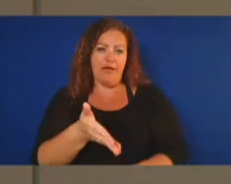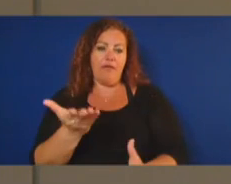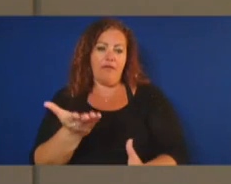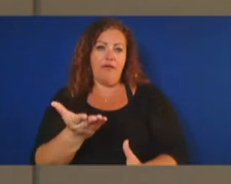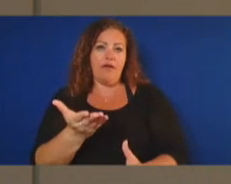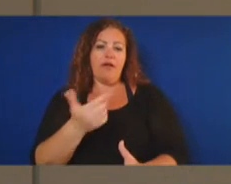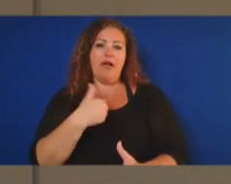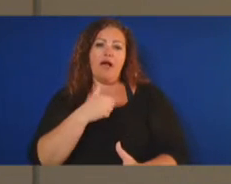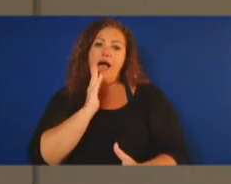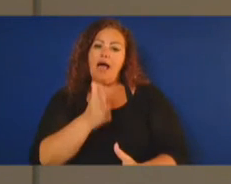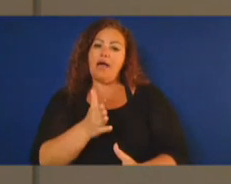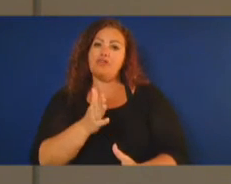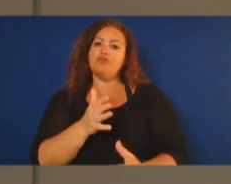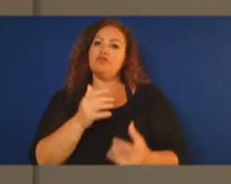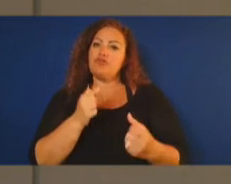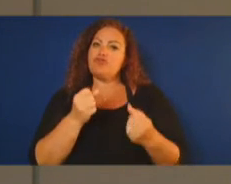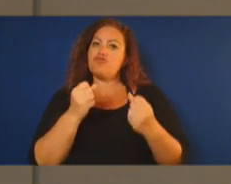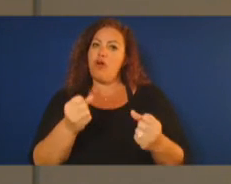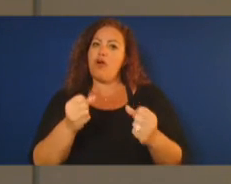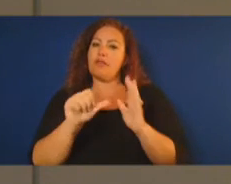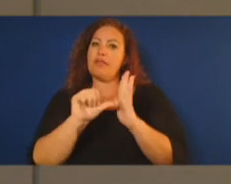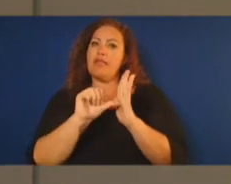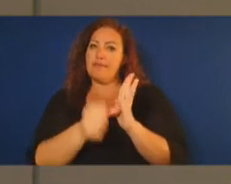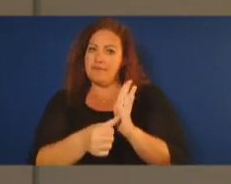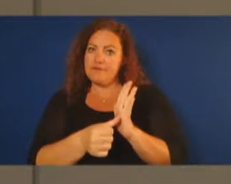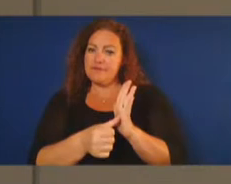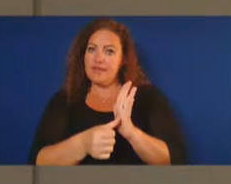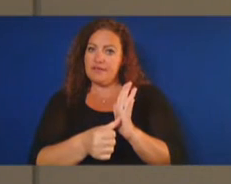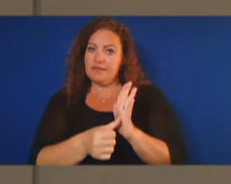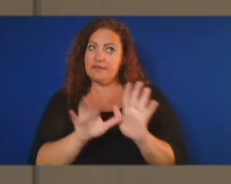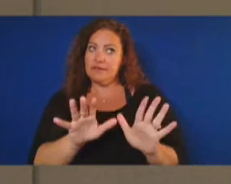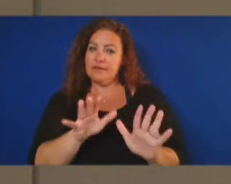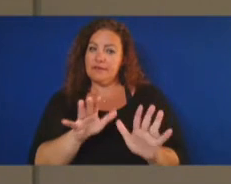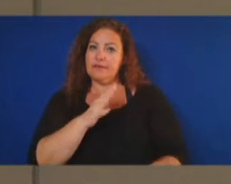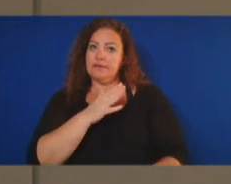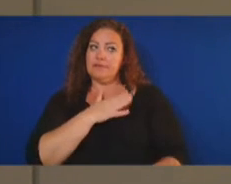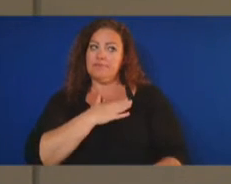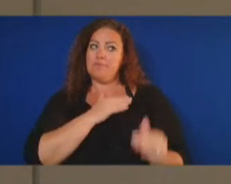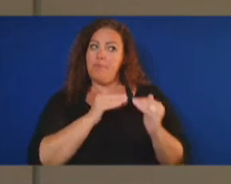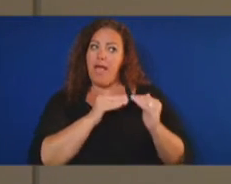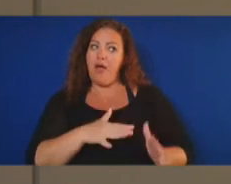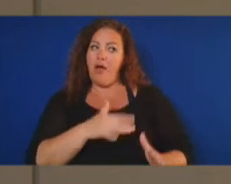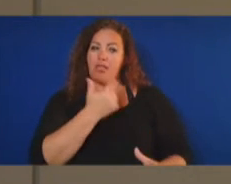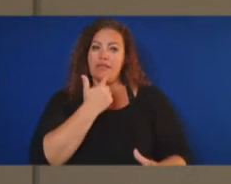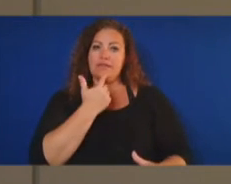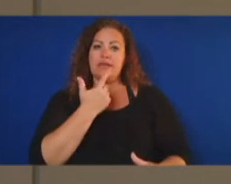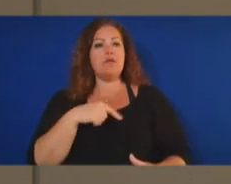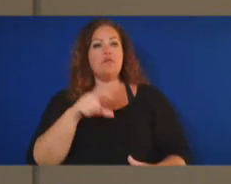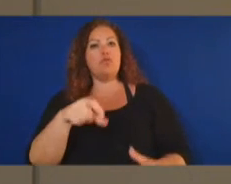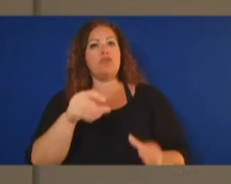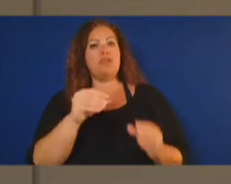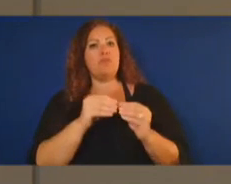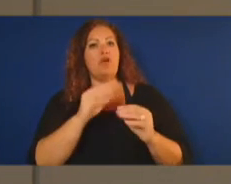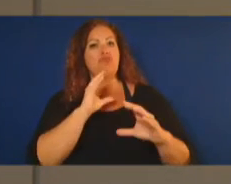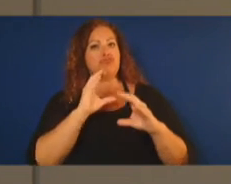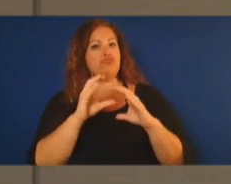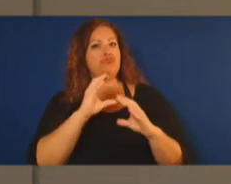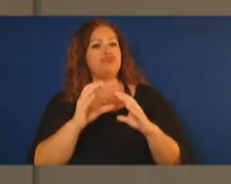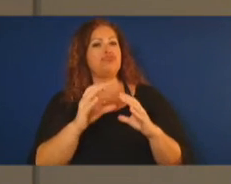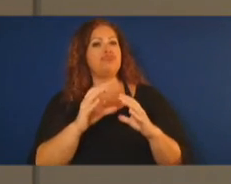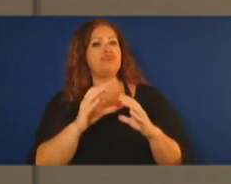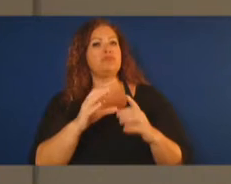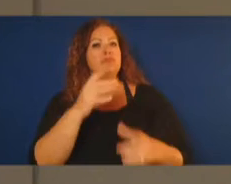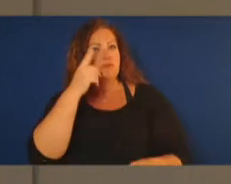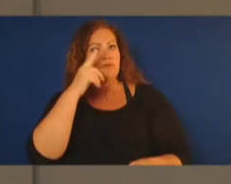would strongly emphasize as you know my my colleague has said you know we need some additional conversations in to come to an